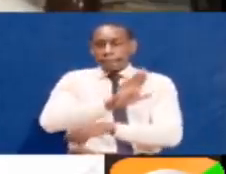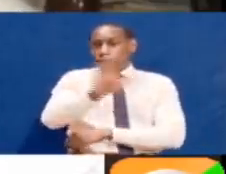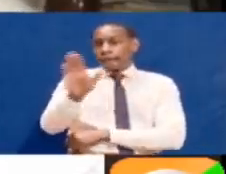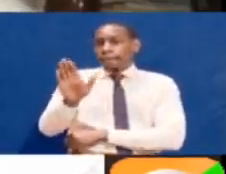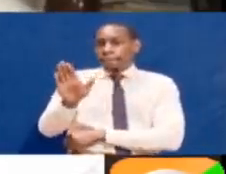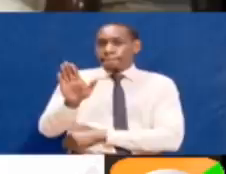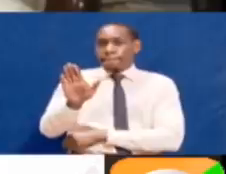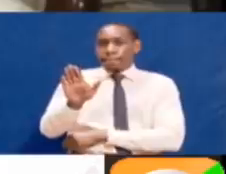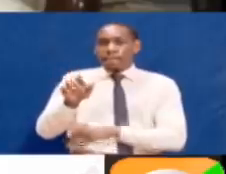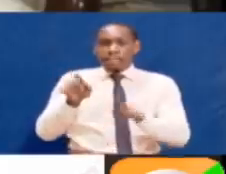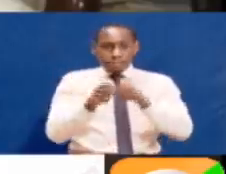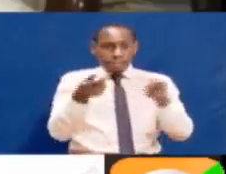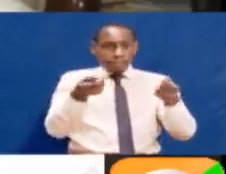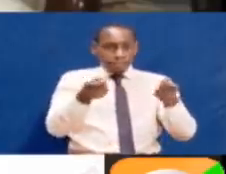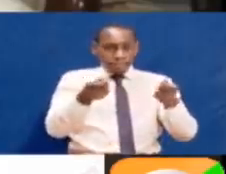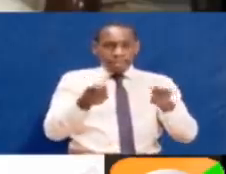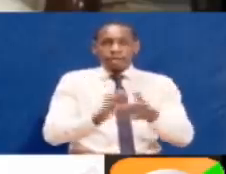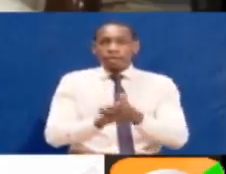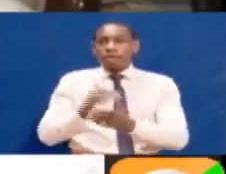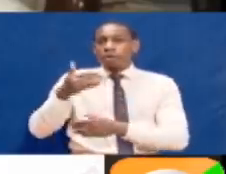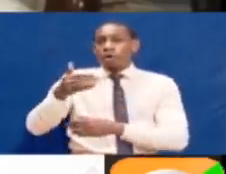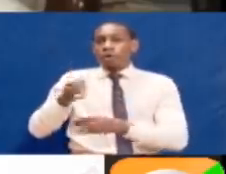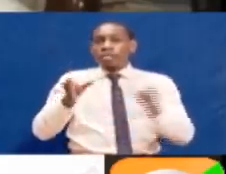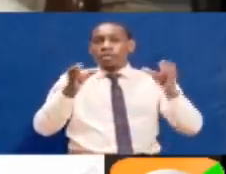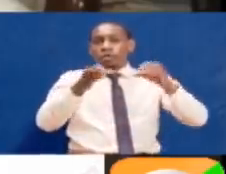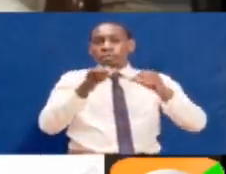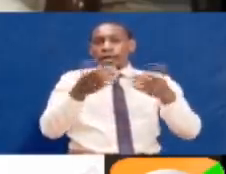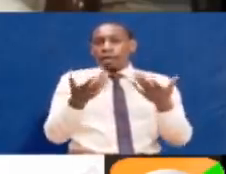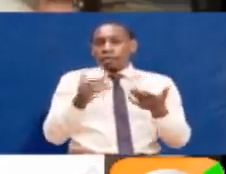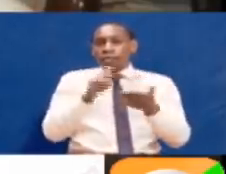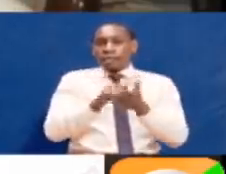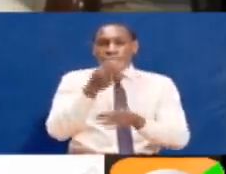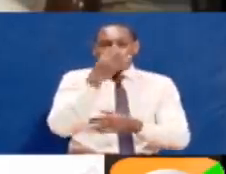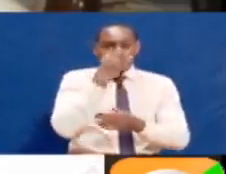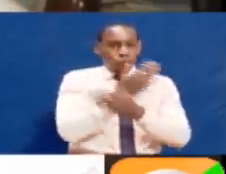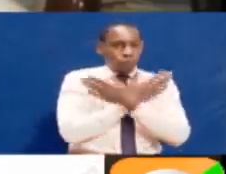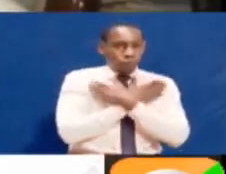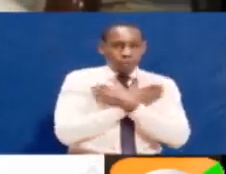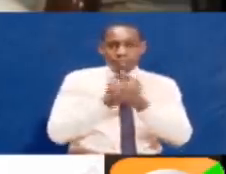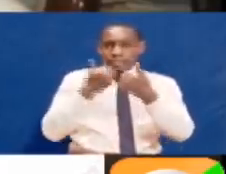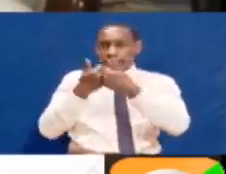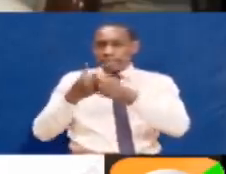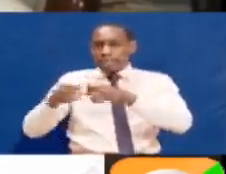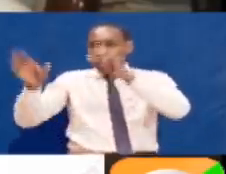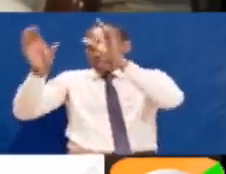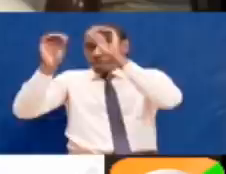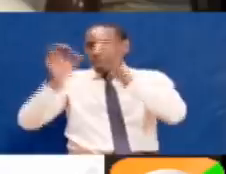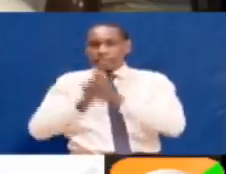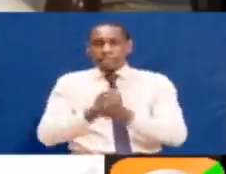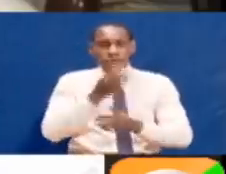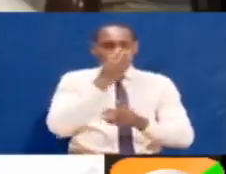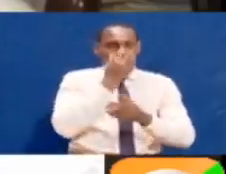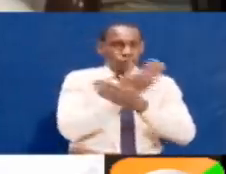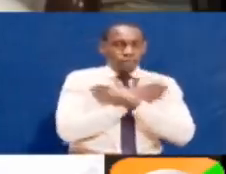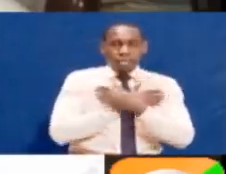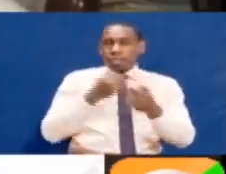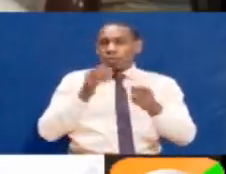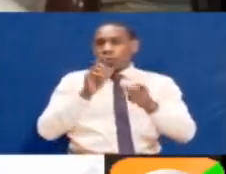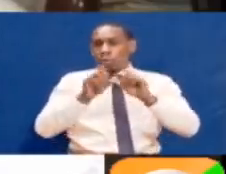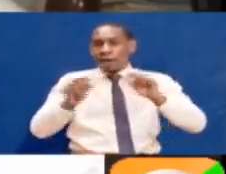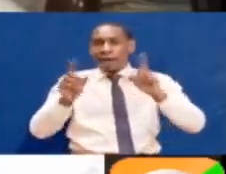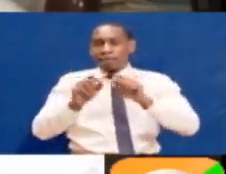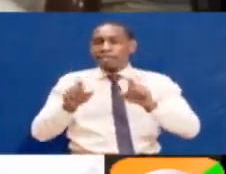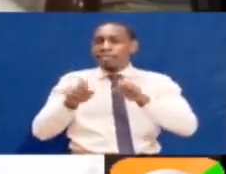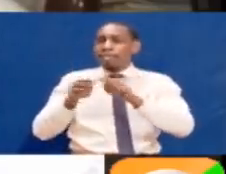and unfortunately even in the media, have always categorized it that Ruto ally fights the president, Ruto ally does this. I have been doing that